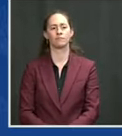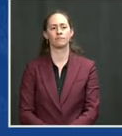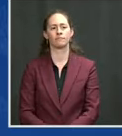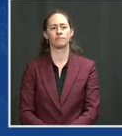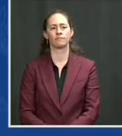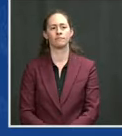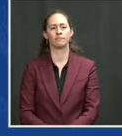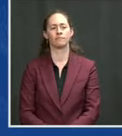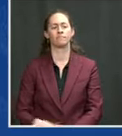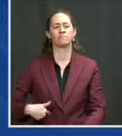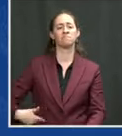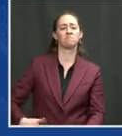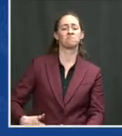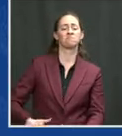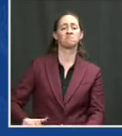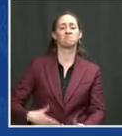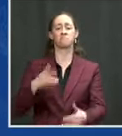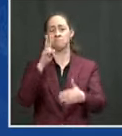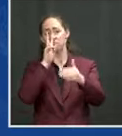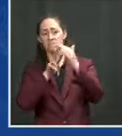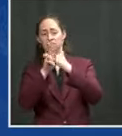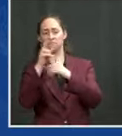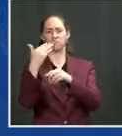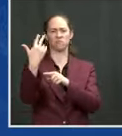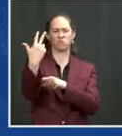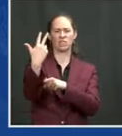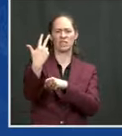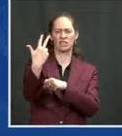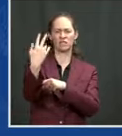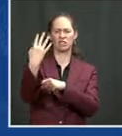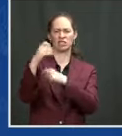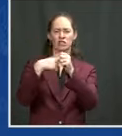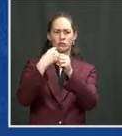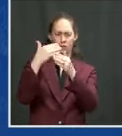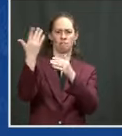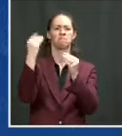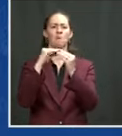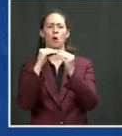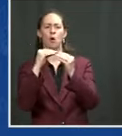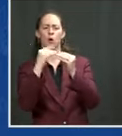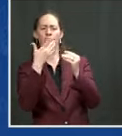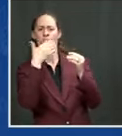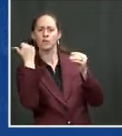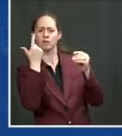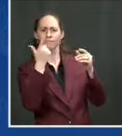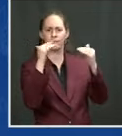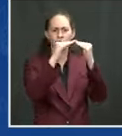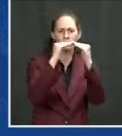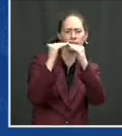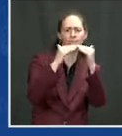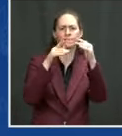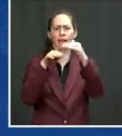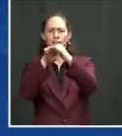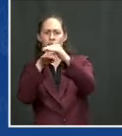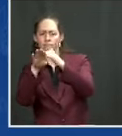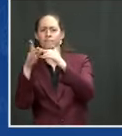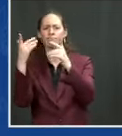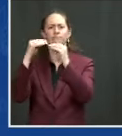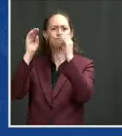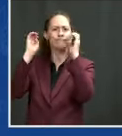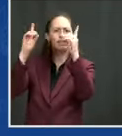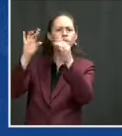and uptake of significant additional healthcare initiatives that are going to